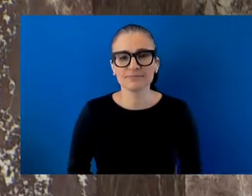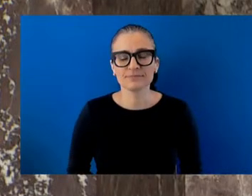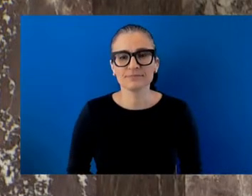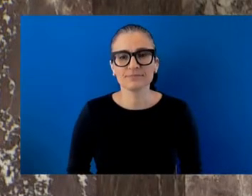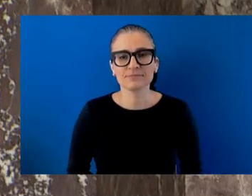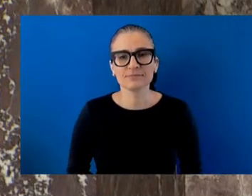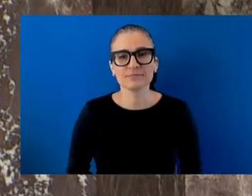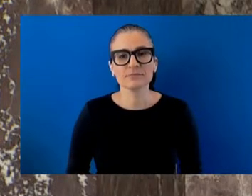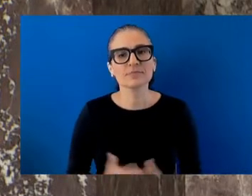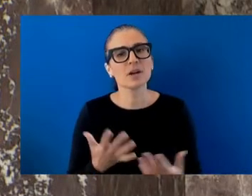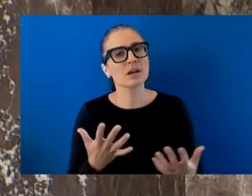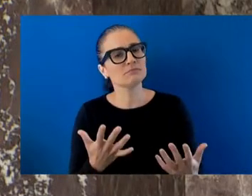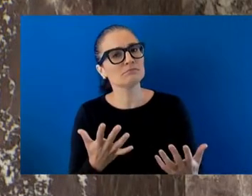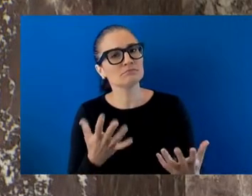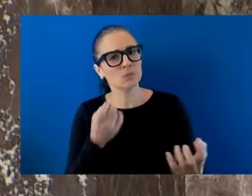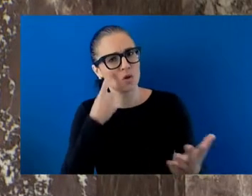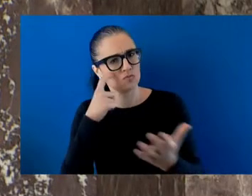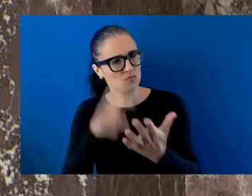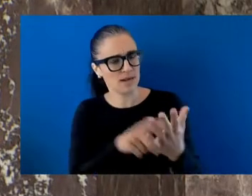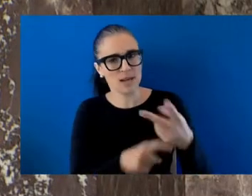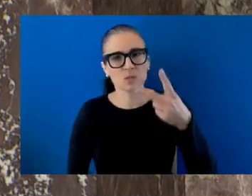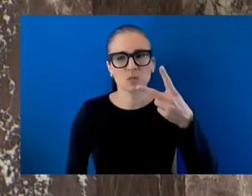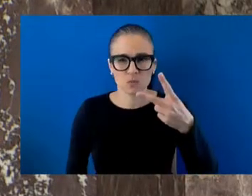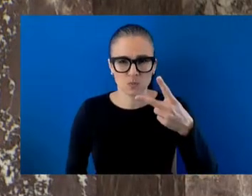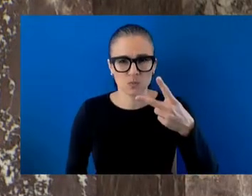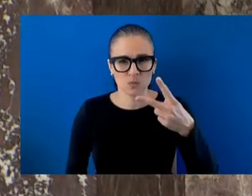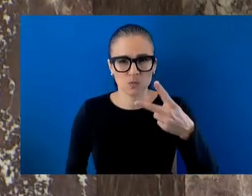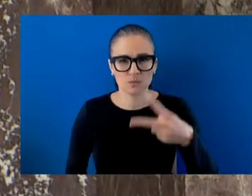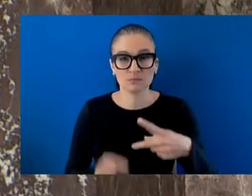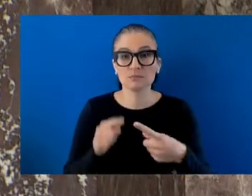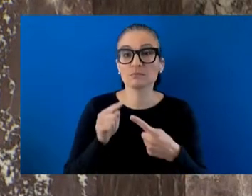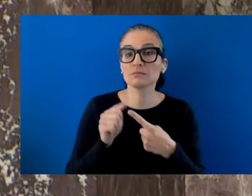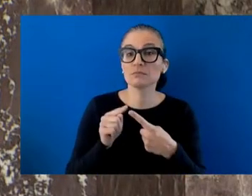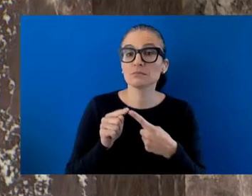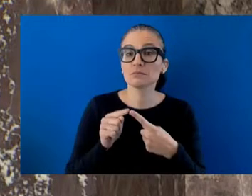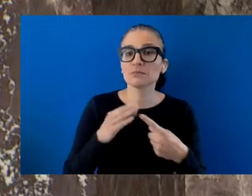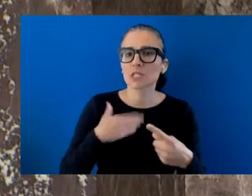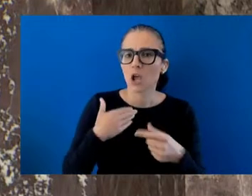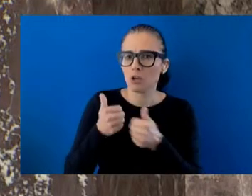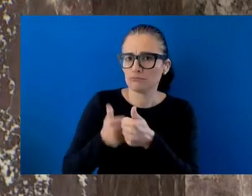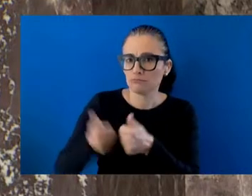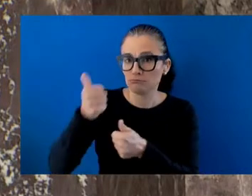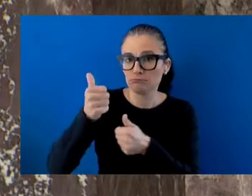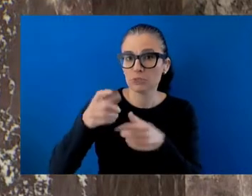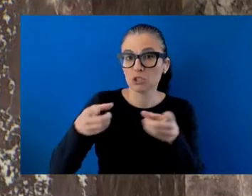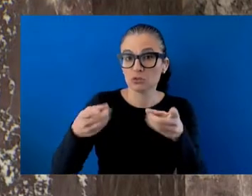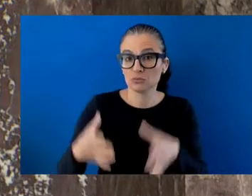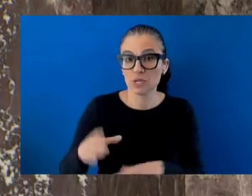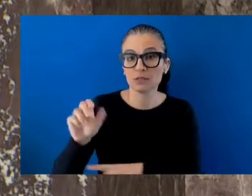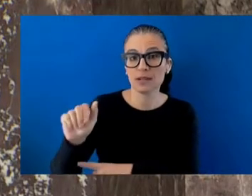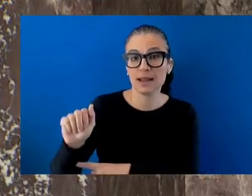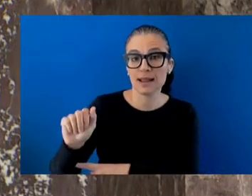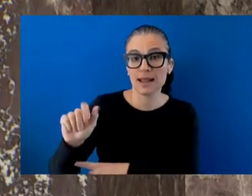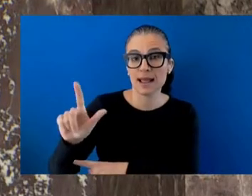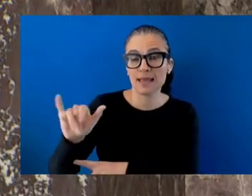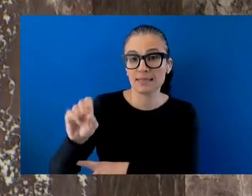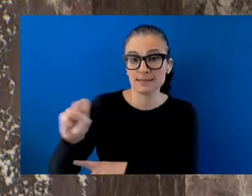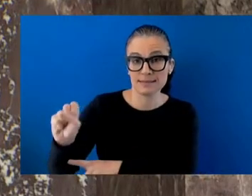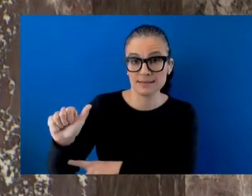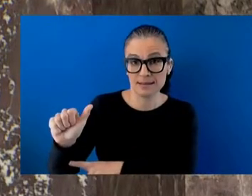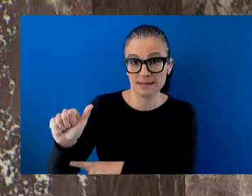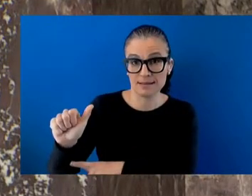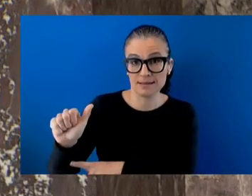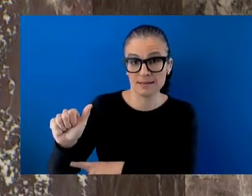Executive Director. This is her last day with us. She is one of the lucky ones that she's got a